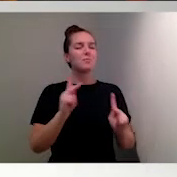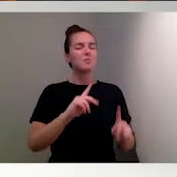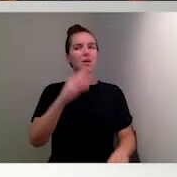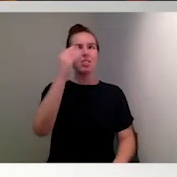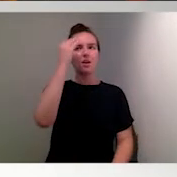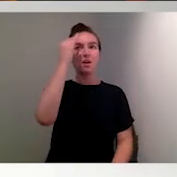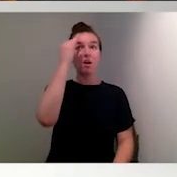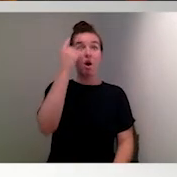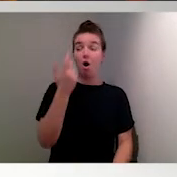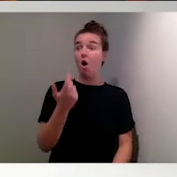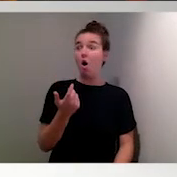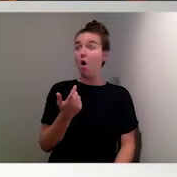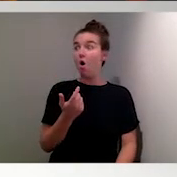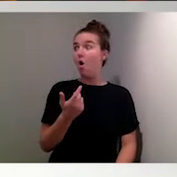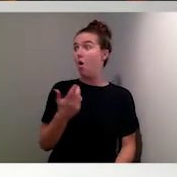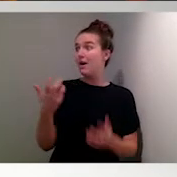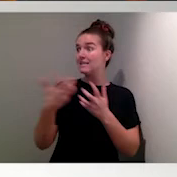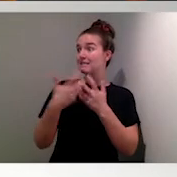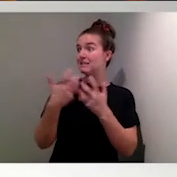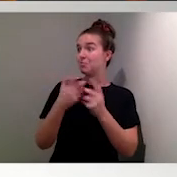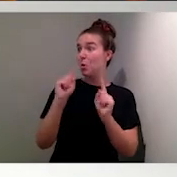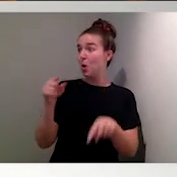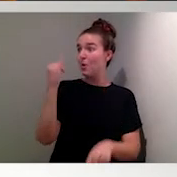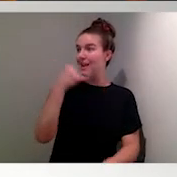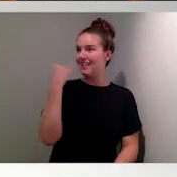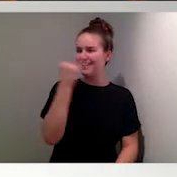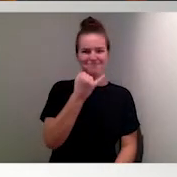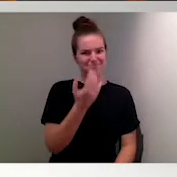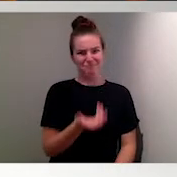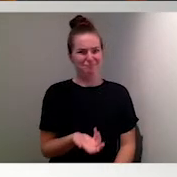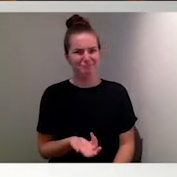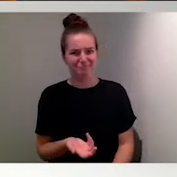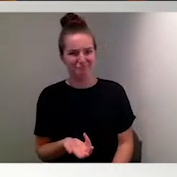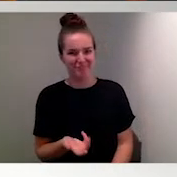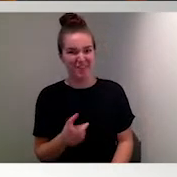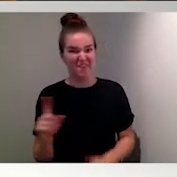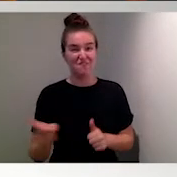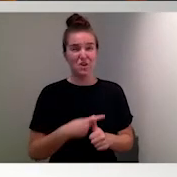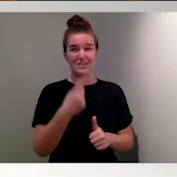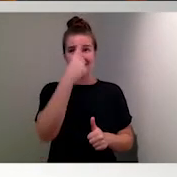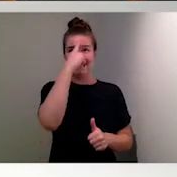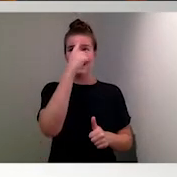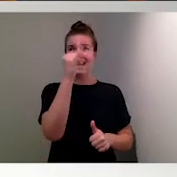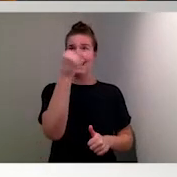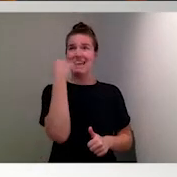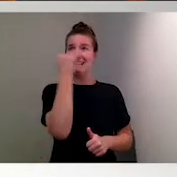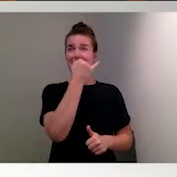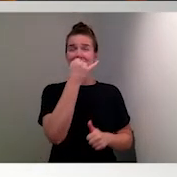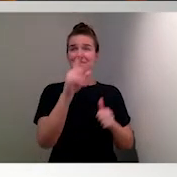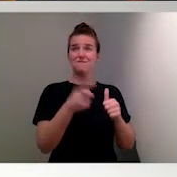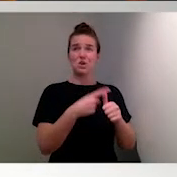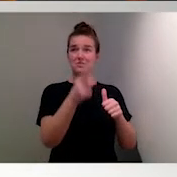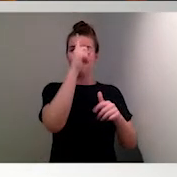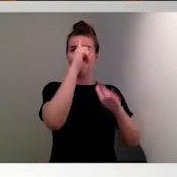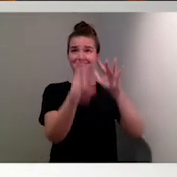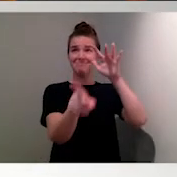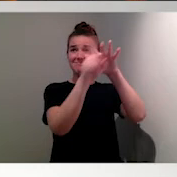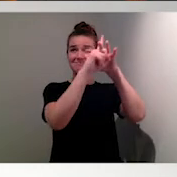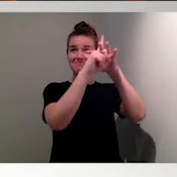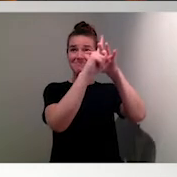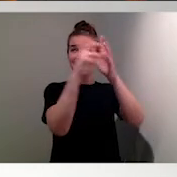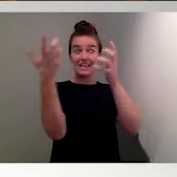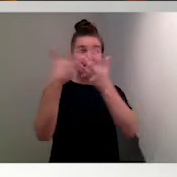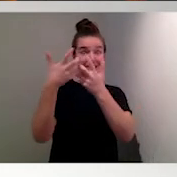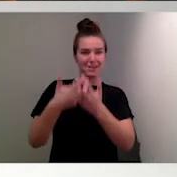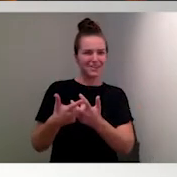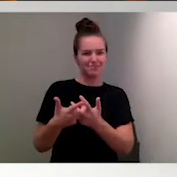don't. When I first think of Italy, the first thing that comes to my mind is not accessibility. The first thing that comes to my mind is